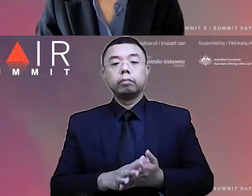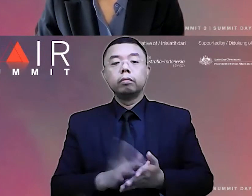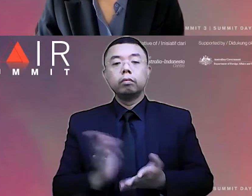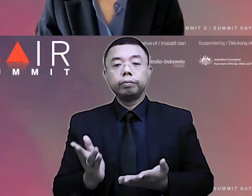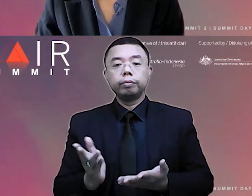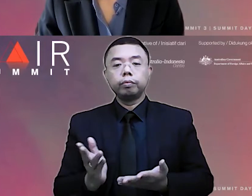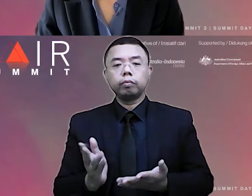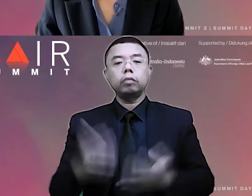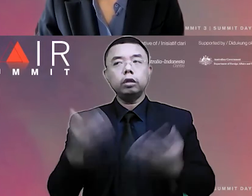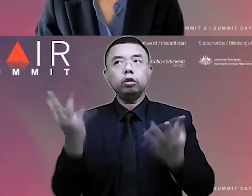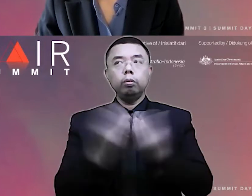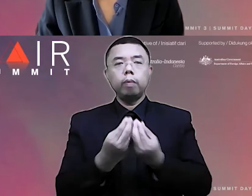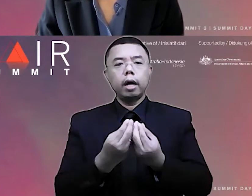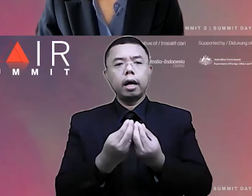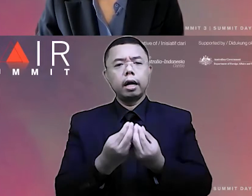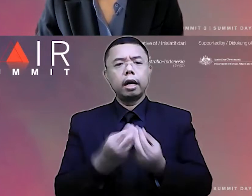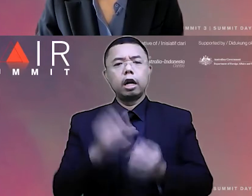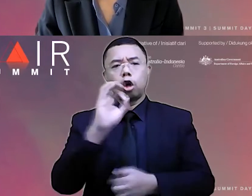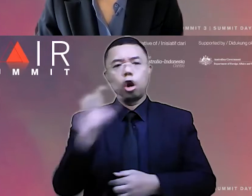rate also declined in March